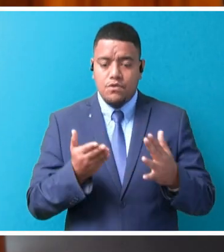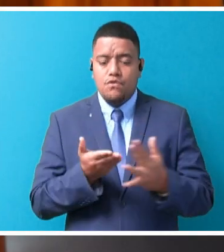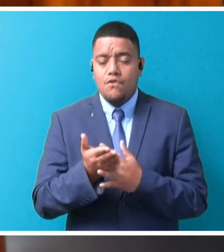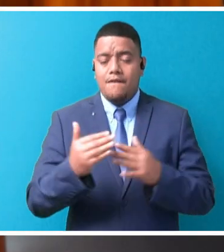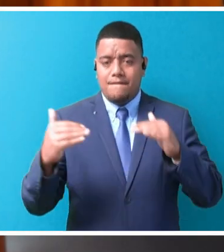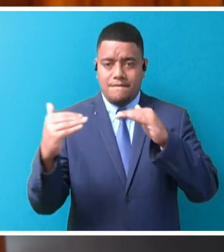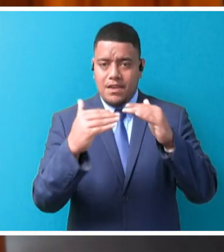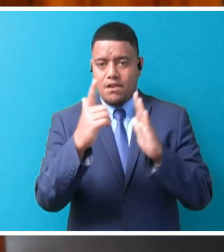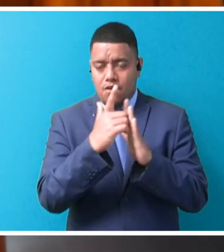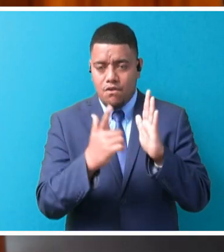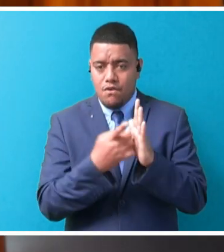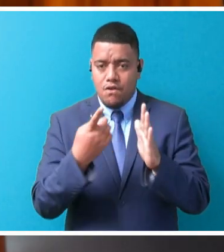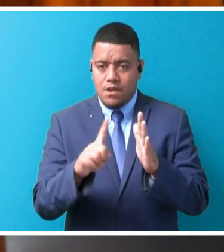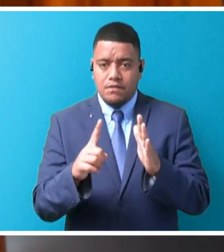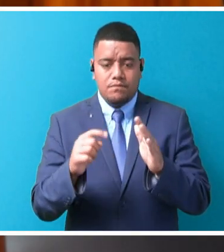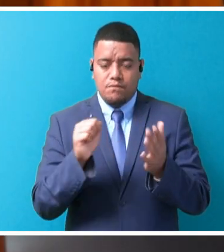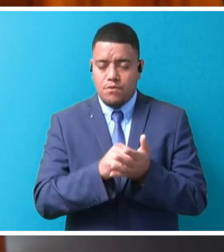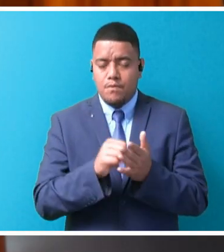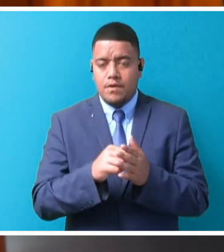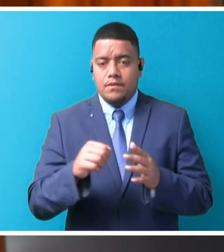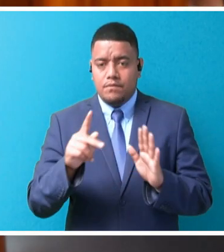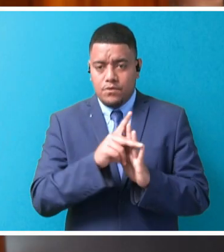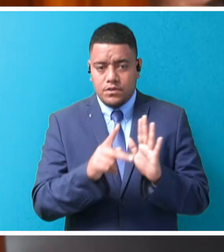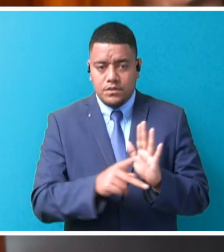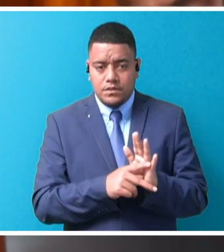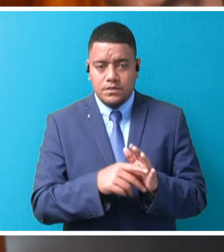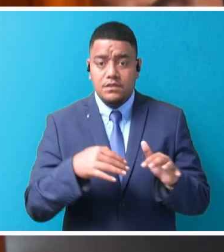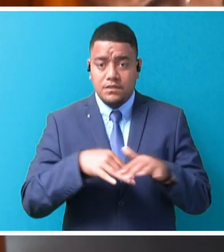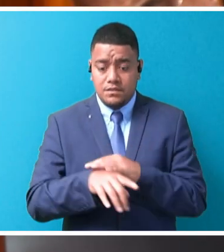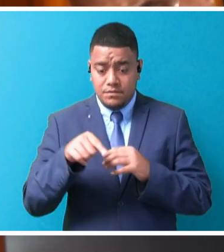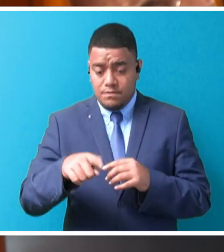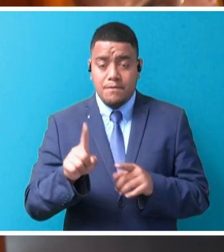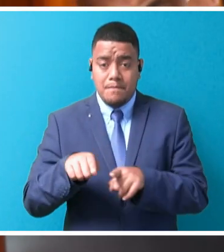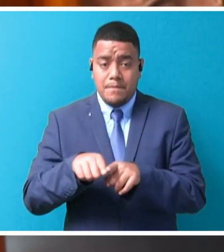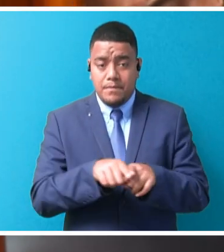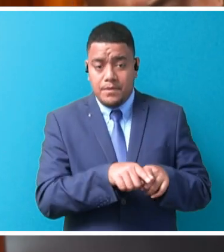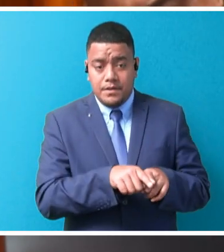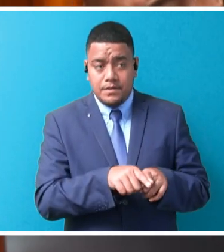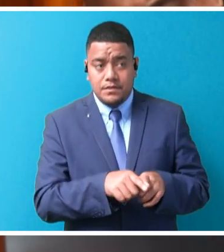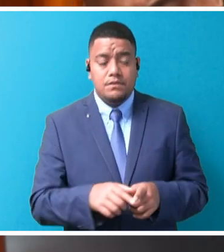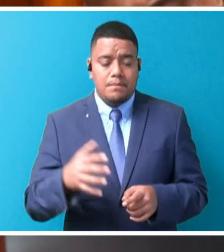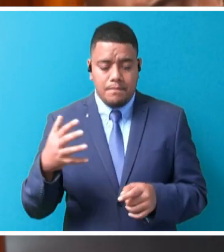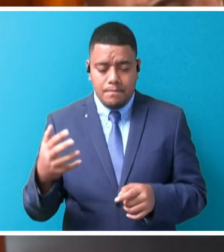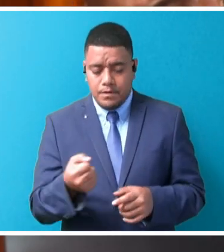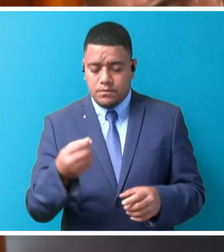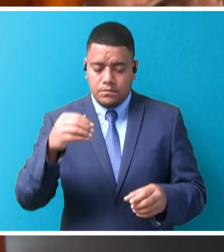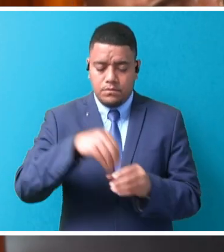and inclusive policy. In rural and maritime development, this means embedding